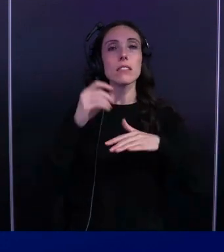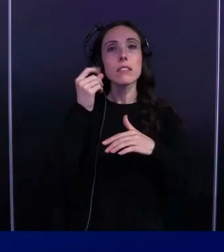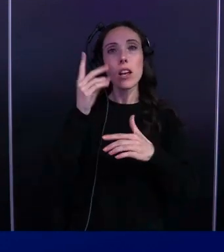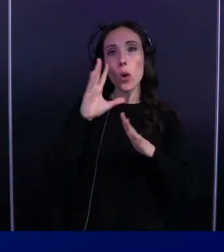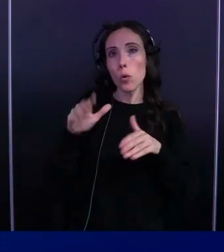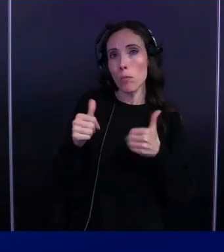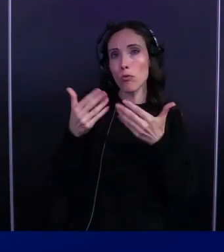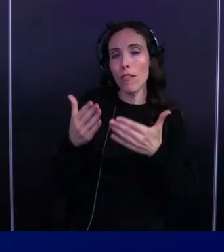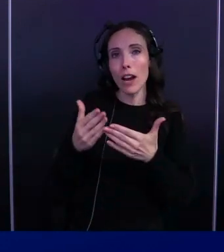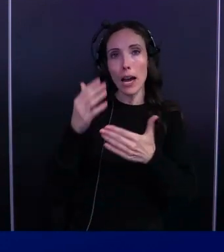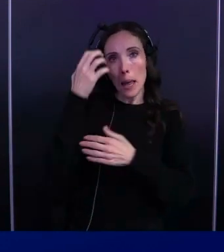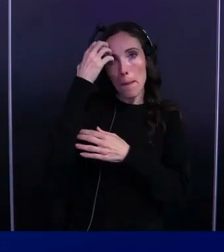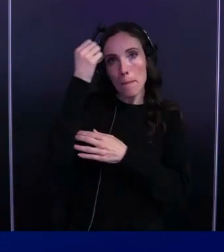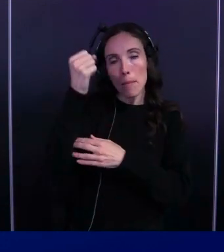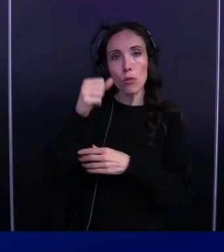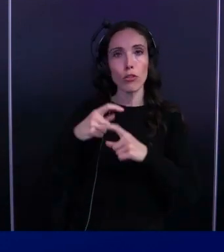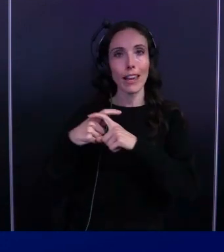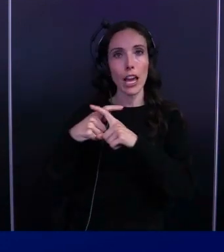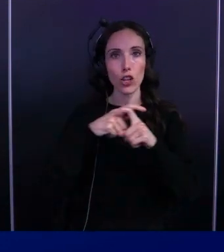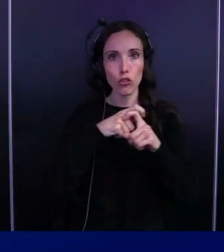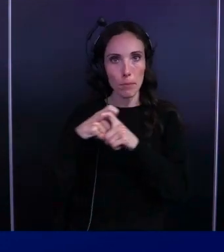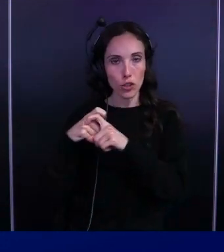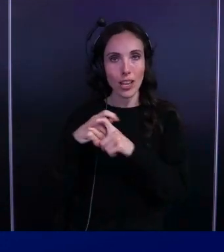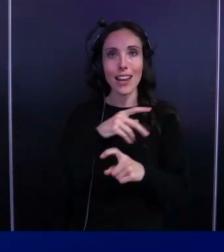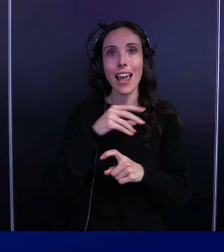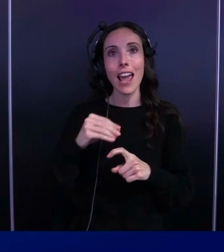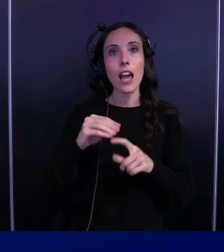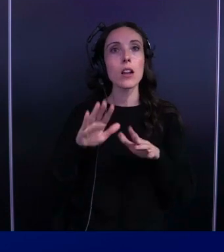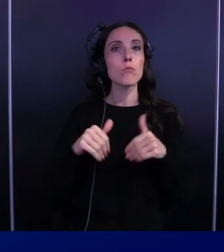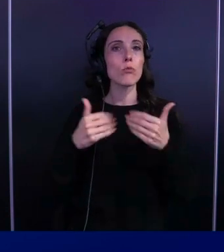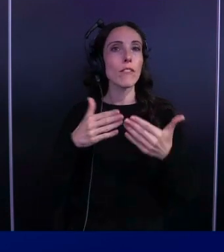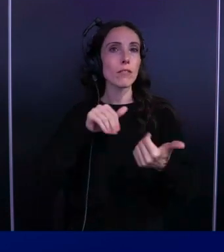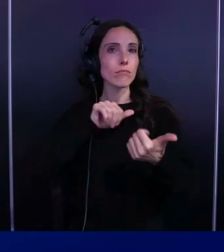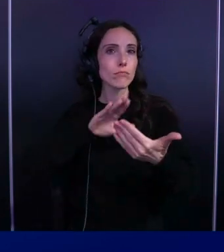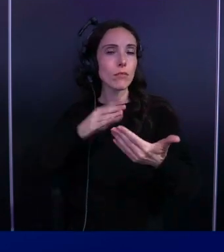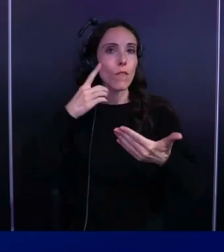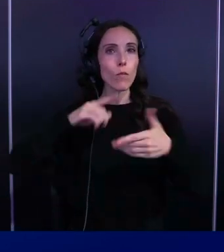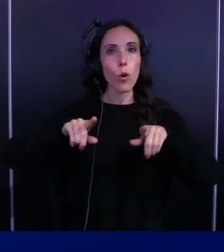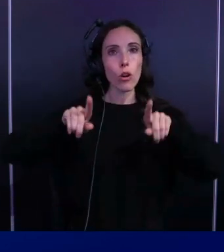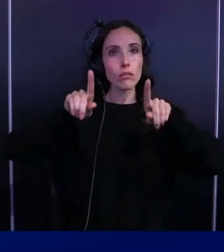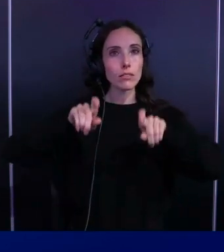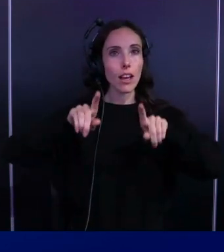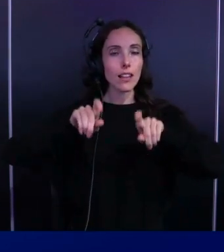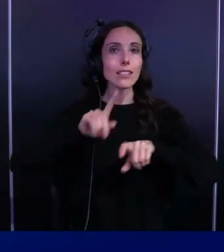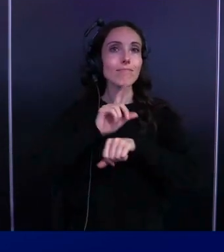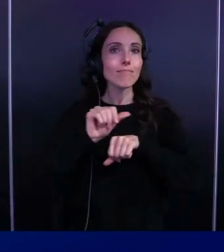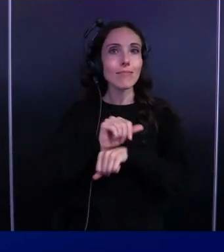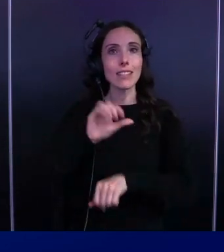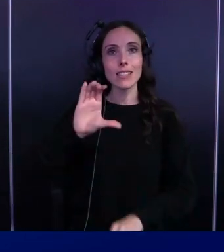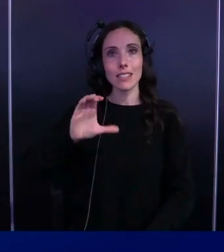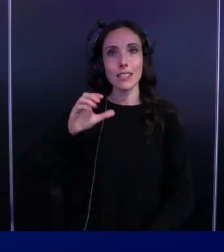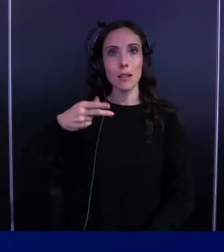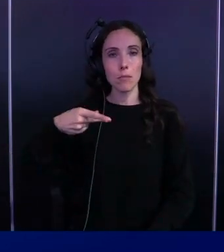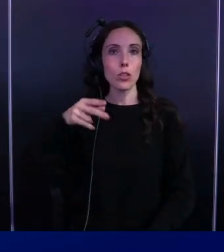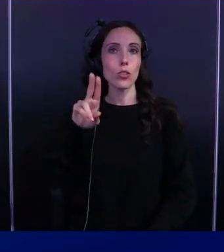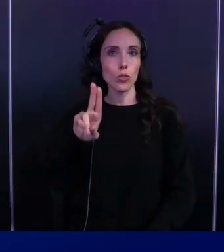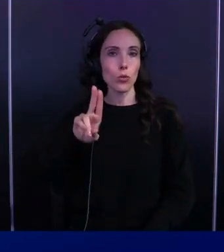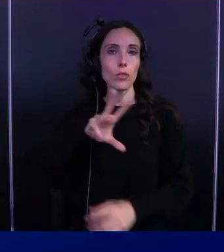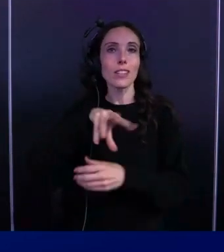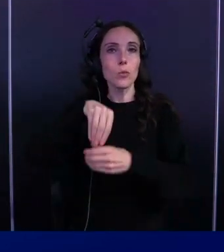memory encryption, and it also provides a mechanism to attest to the actual CPU that's running in the host. So it